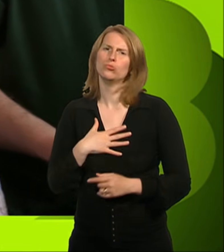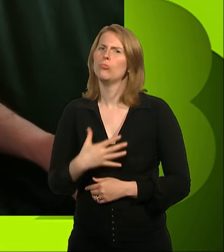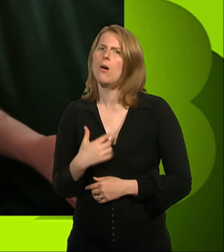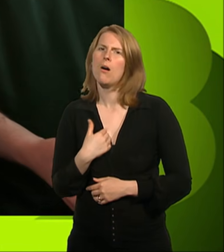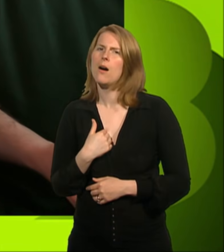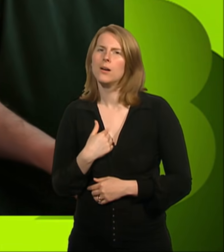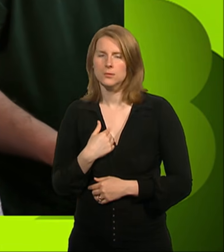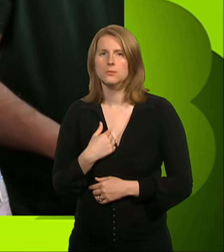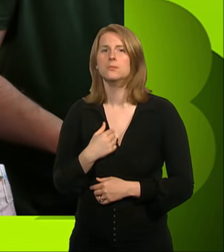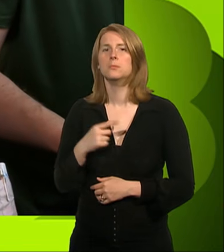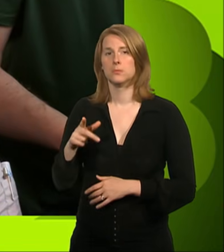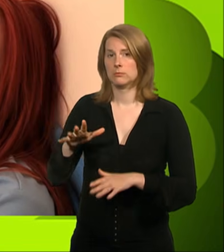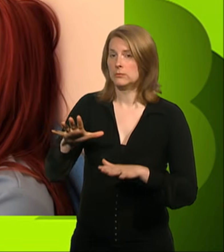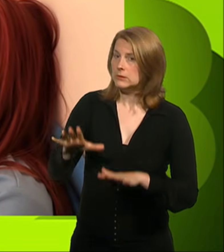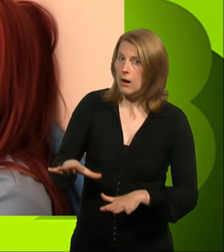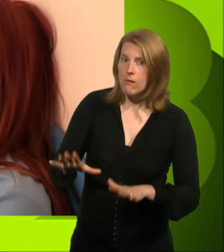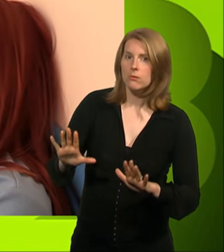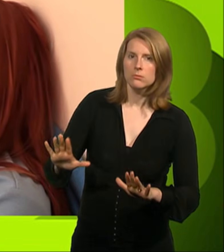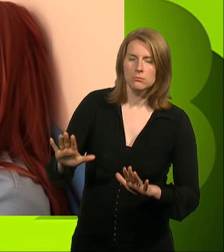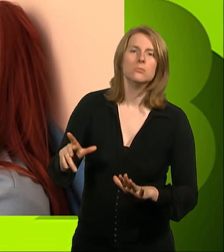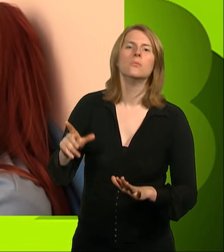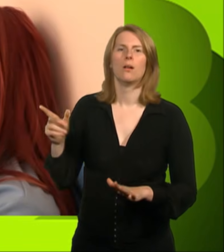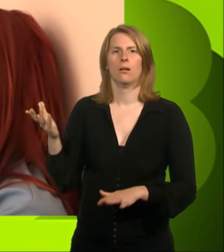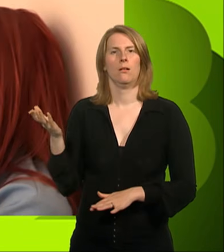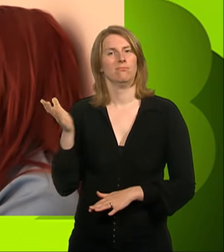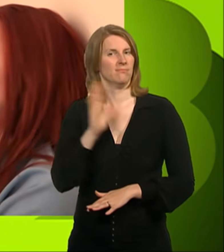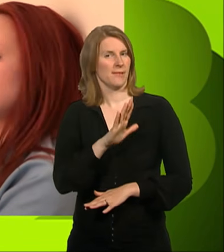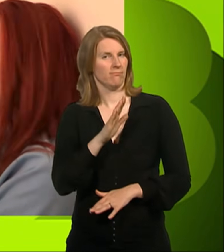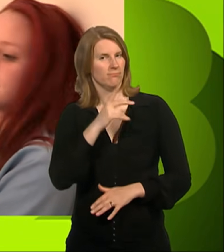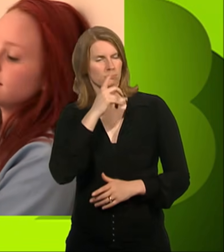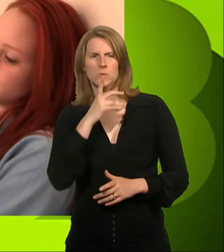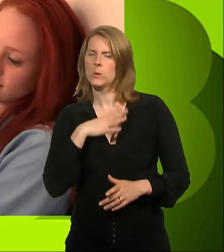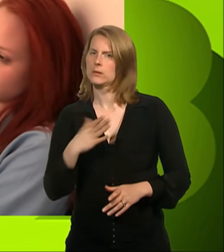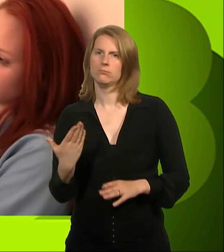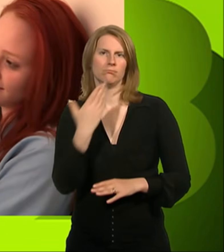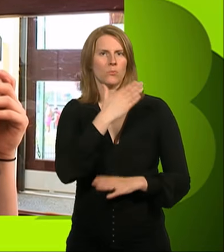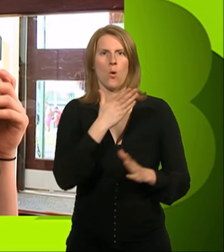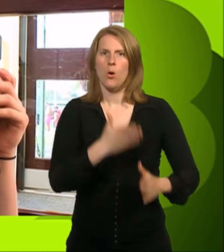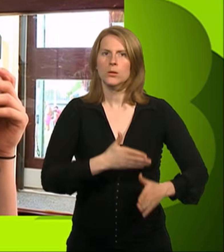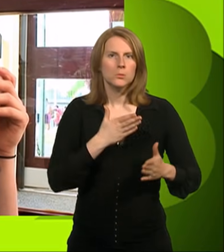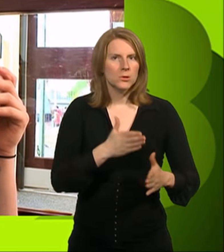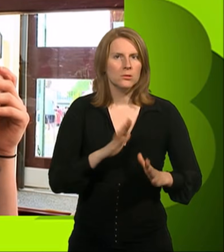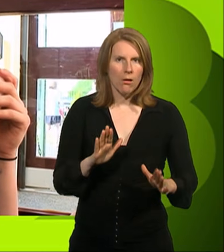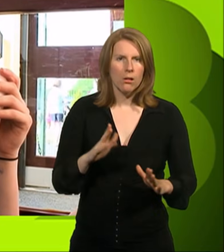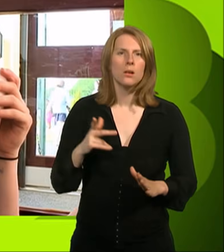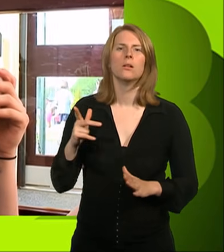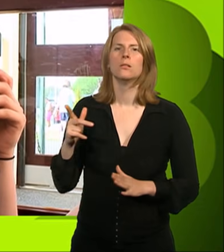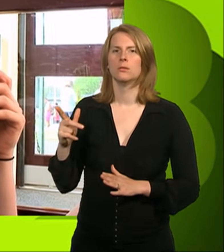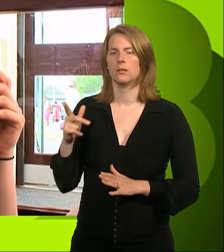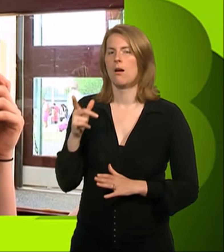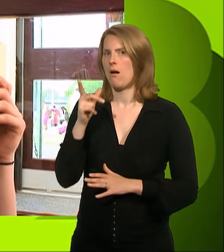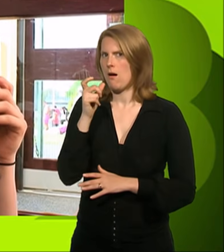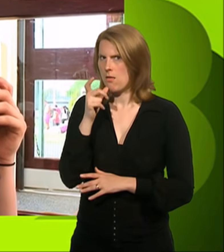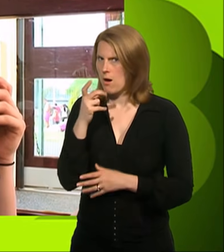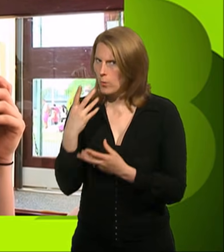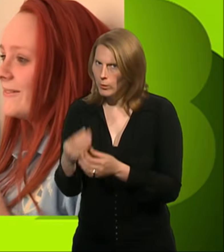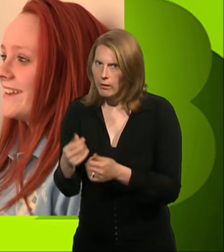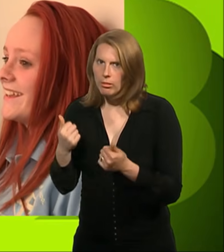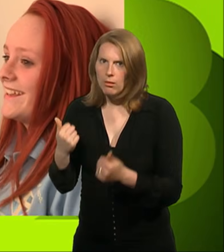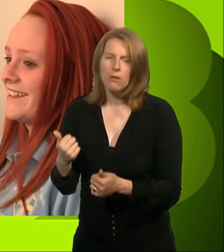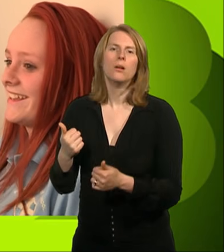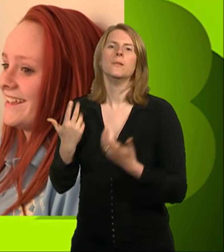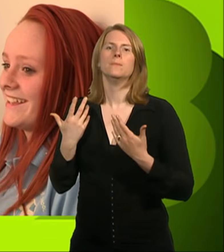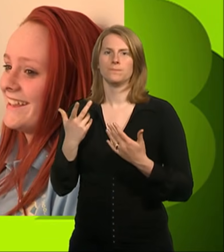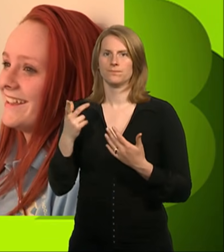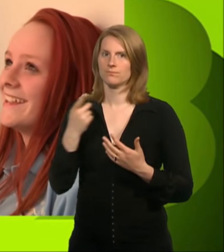with a fan on her. She feels a lot better. Ready to run another race? No. Ivana's already a lot better, so we're off to